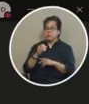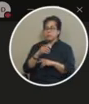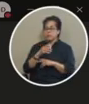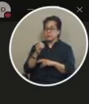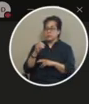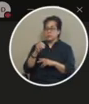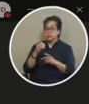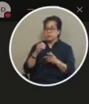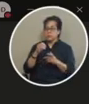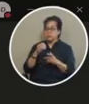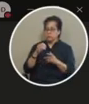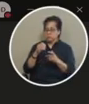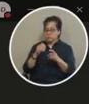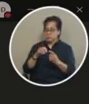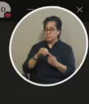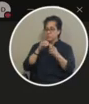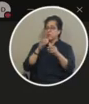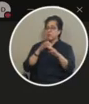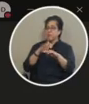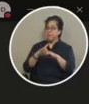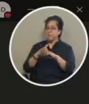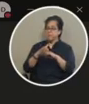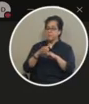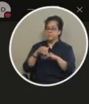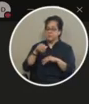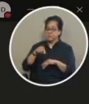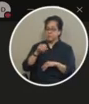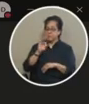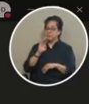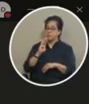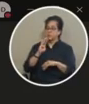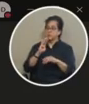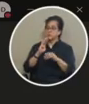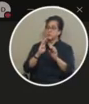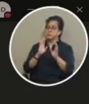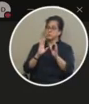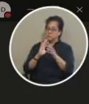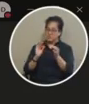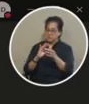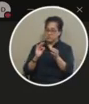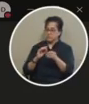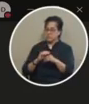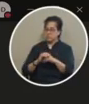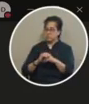ASAP, especially after these Facebook messages by several people have gone out.